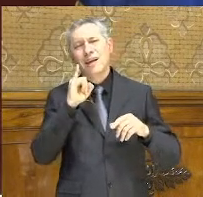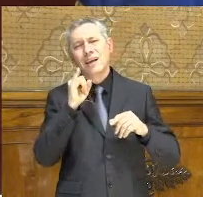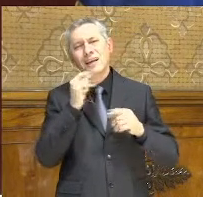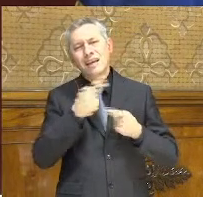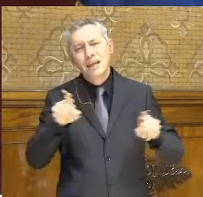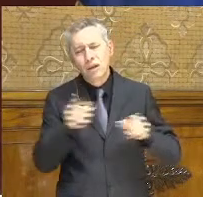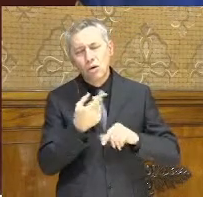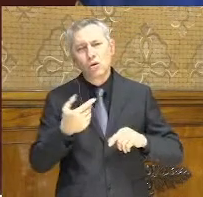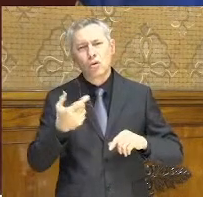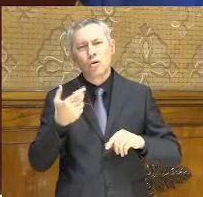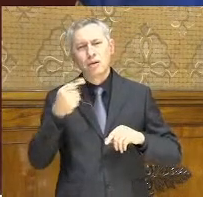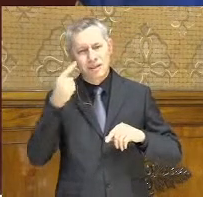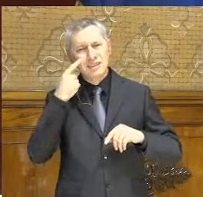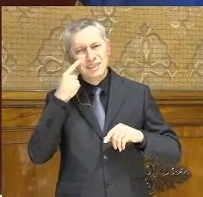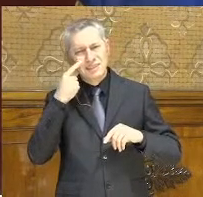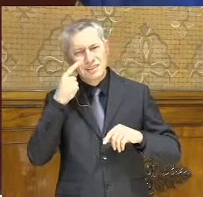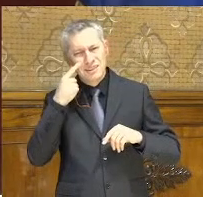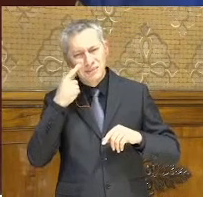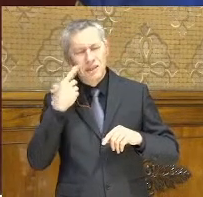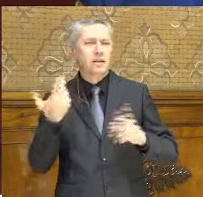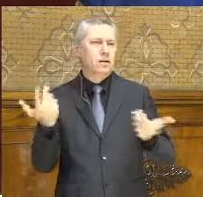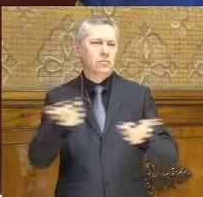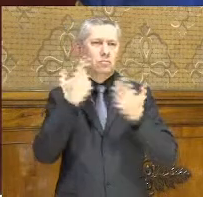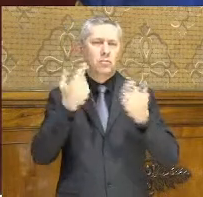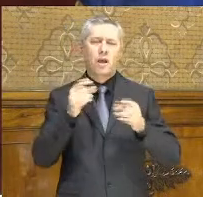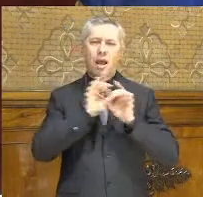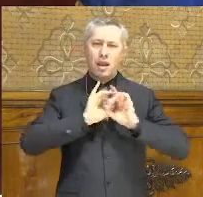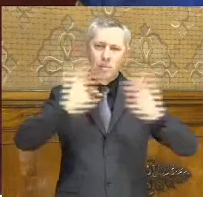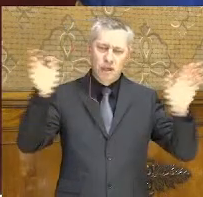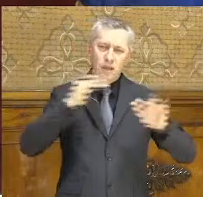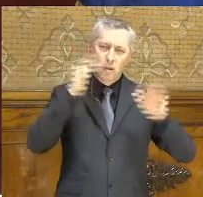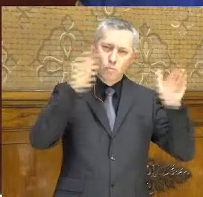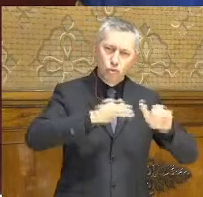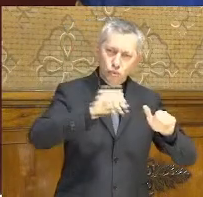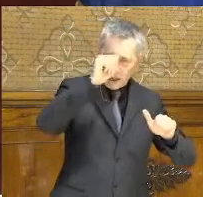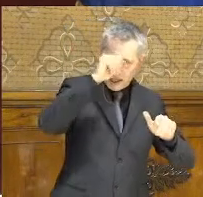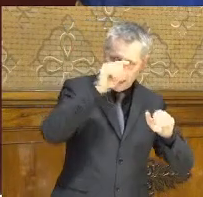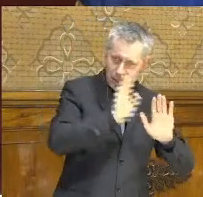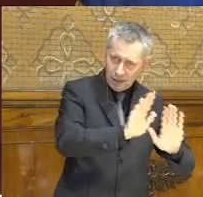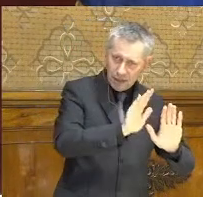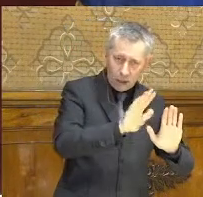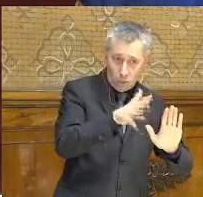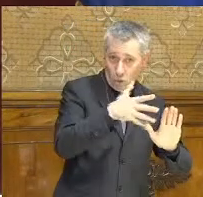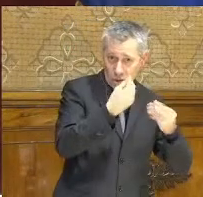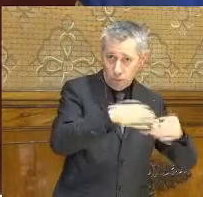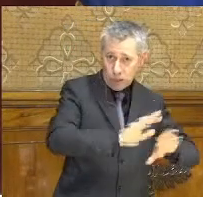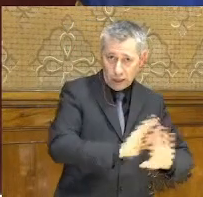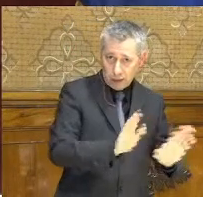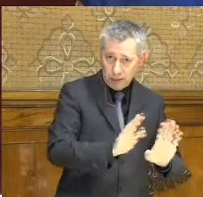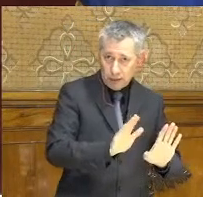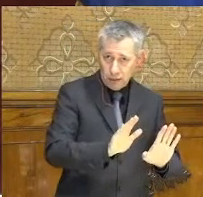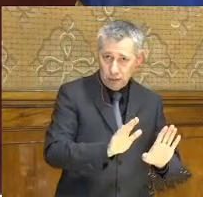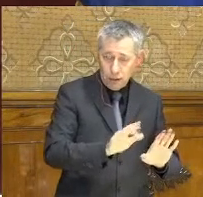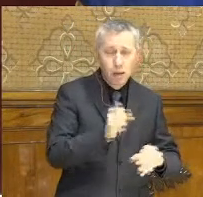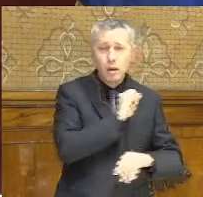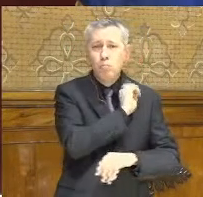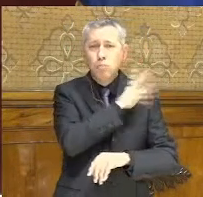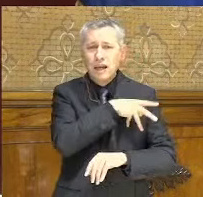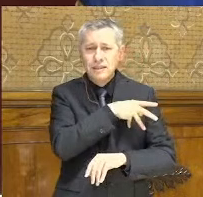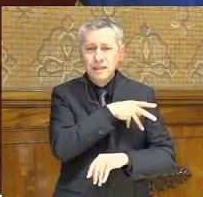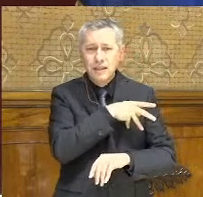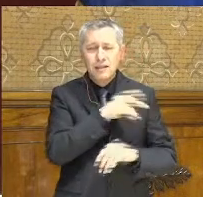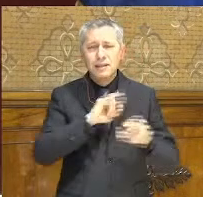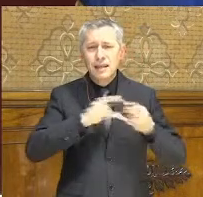scale. Freedoms for Muslims in India, almost lost. For Palestinians in